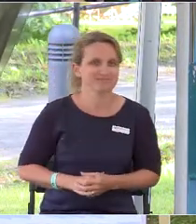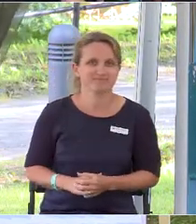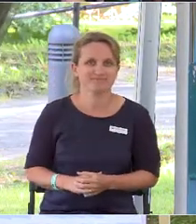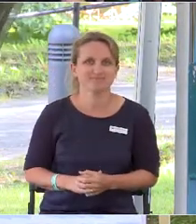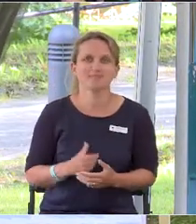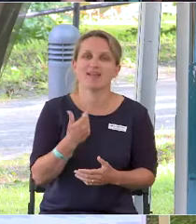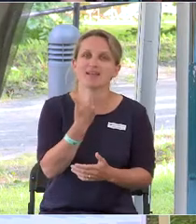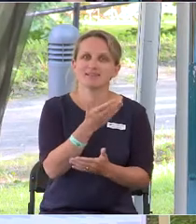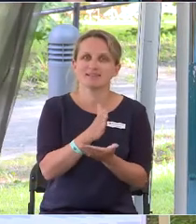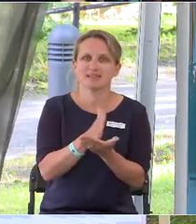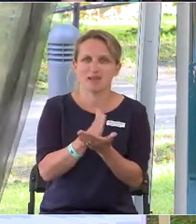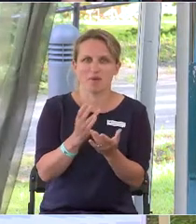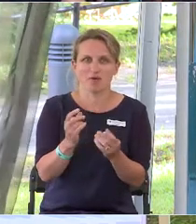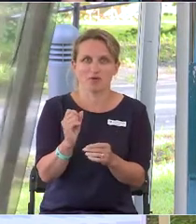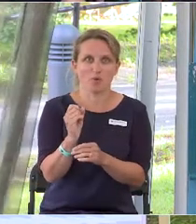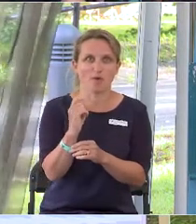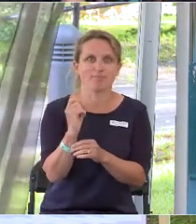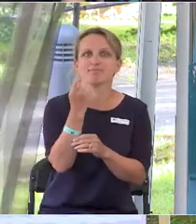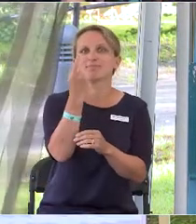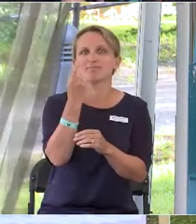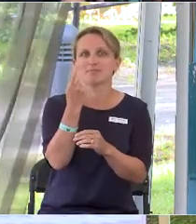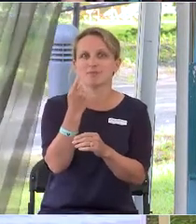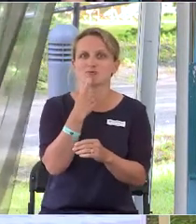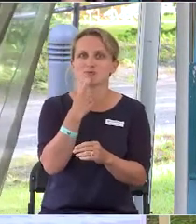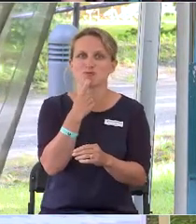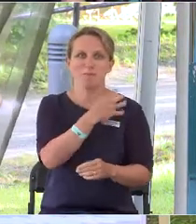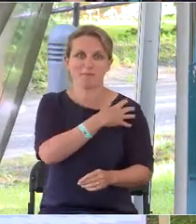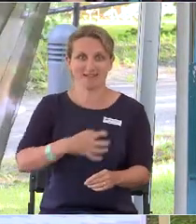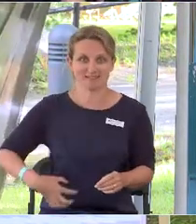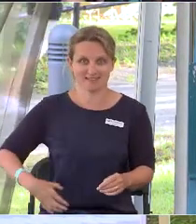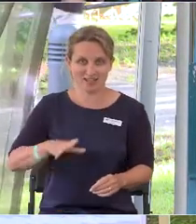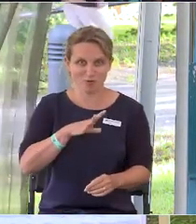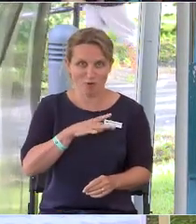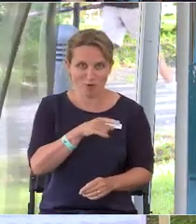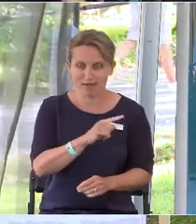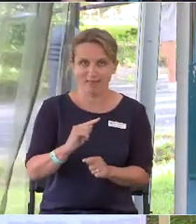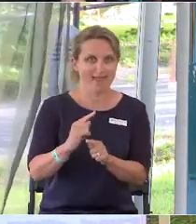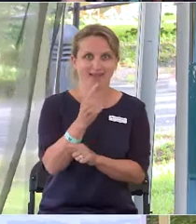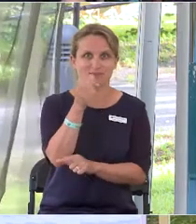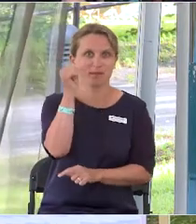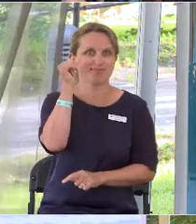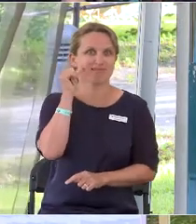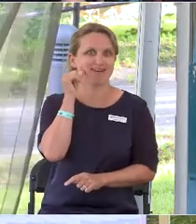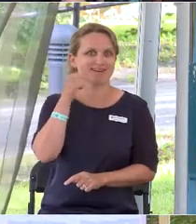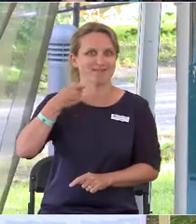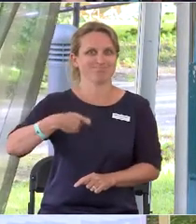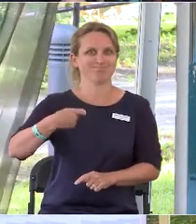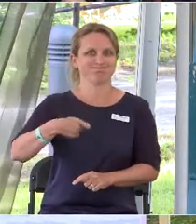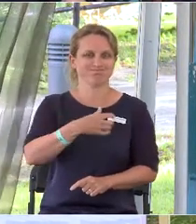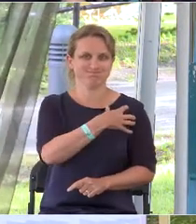she served as the 11th president of Finland and was the first woman to hold that position